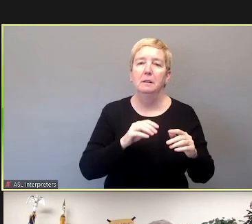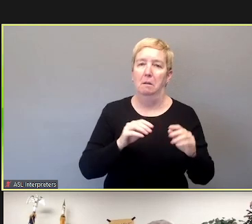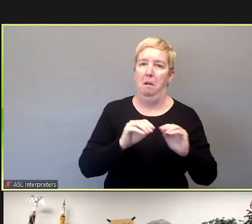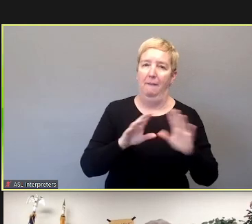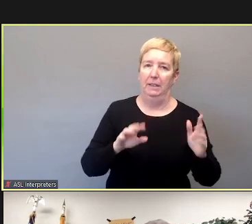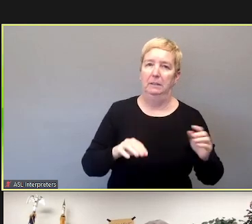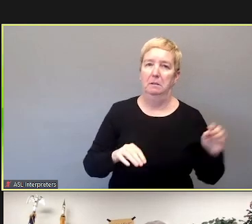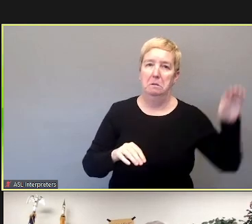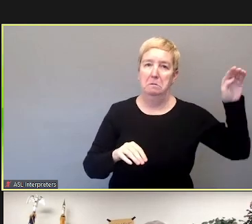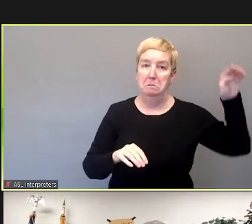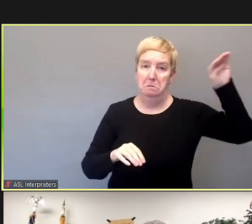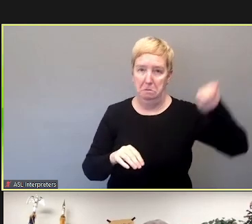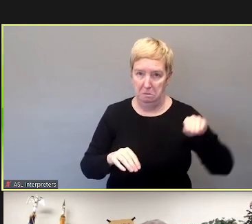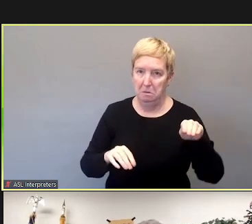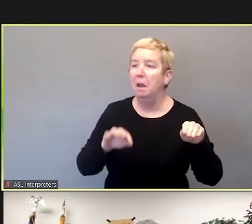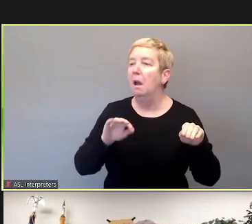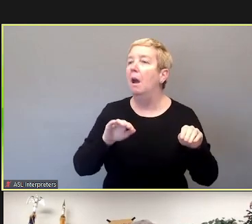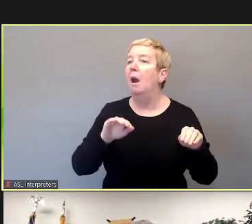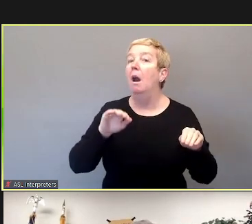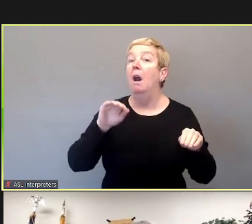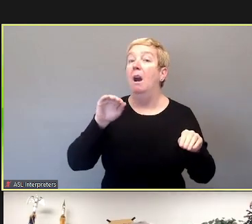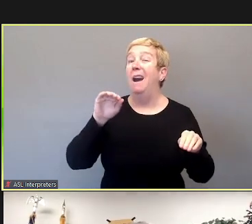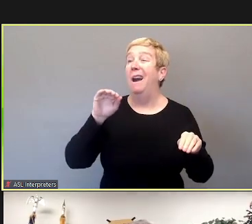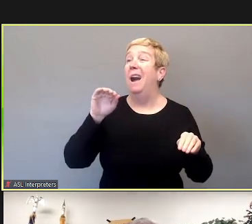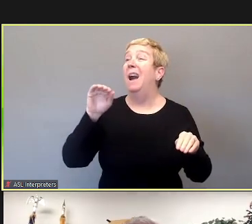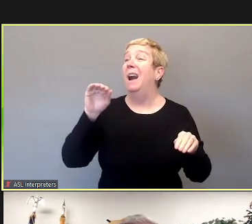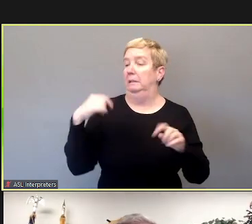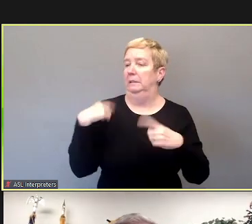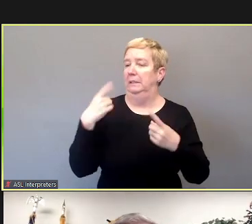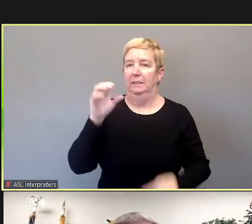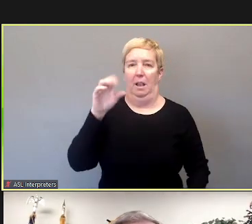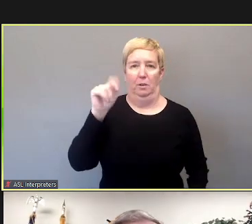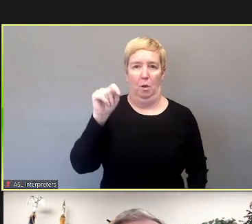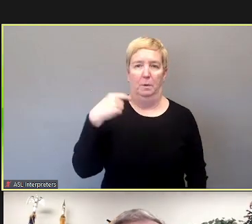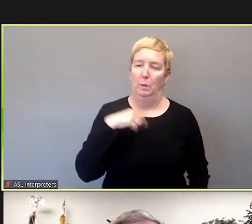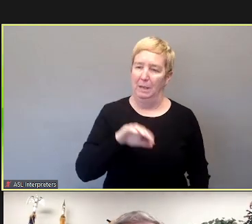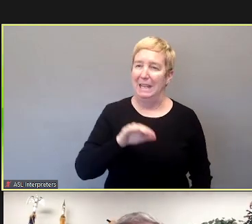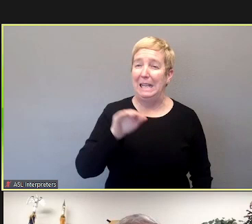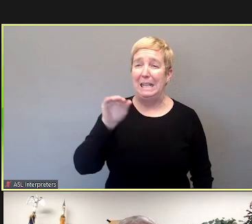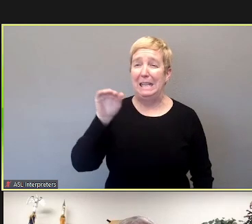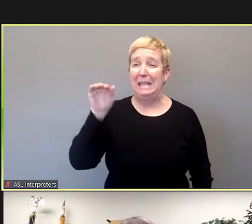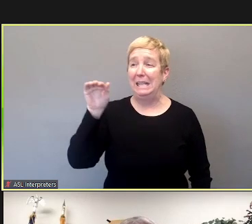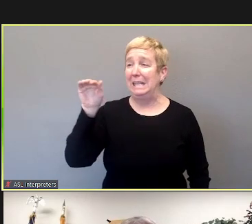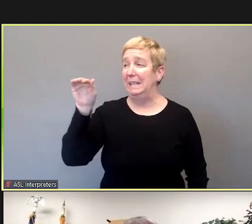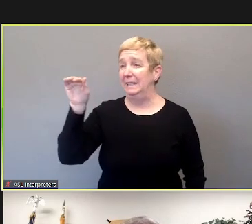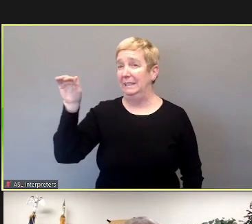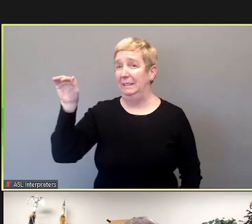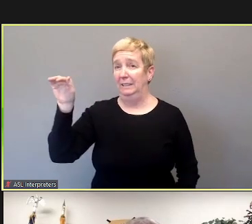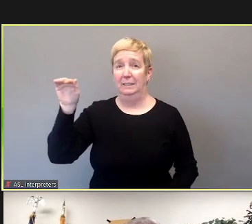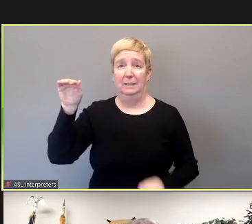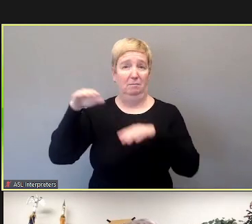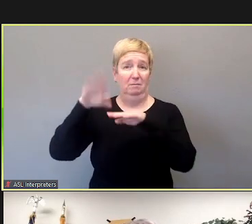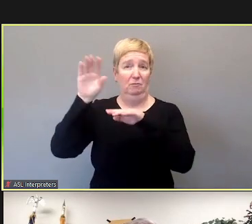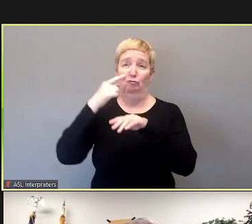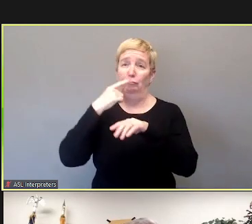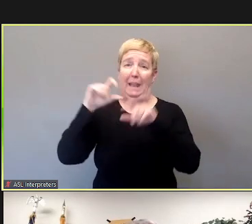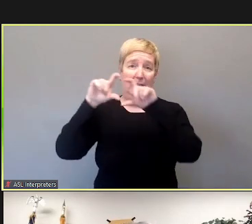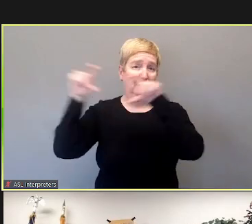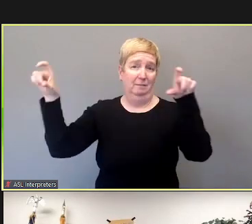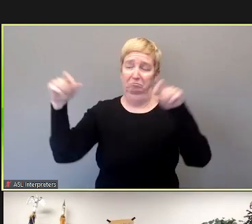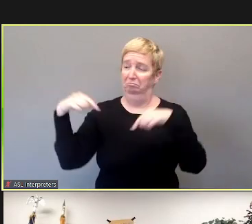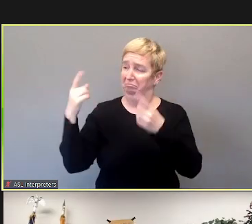early October, we've been at the crisis standards of care level. We've stayed there solid. Nothing